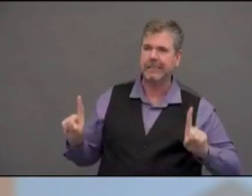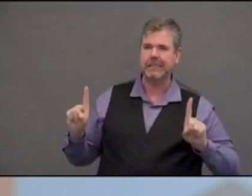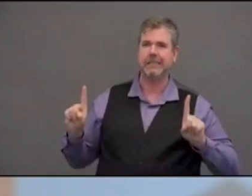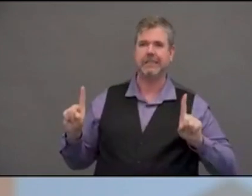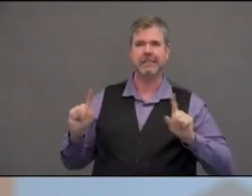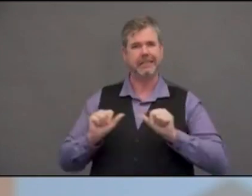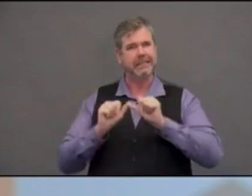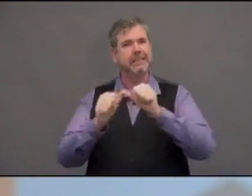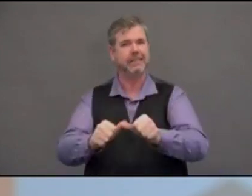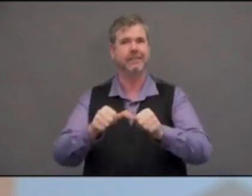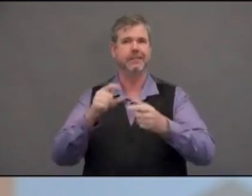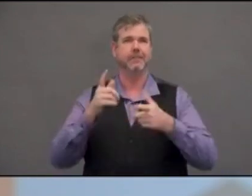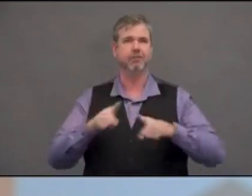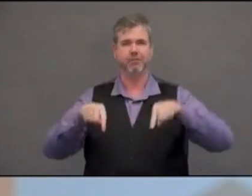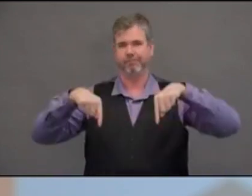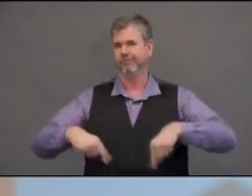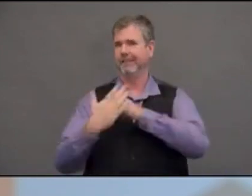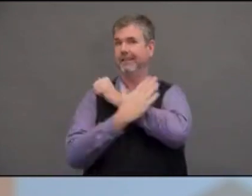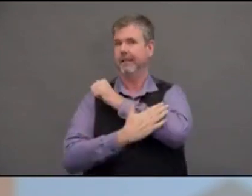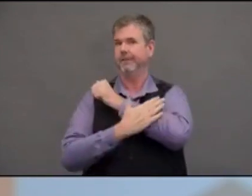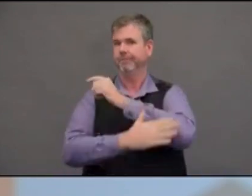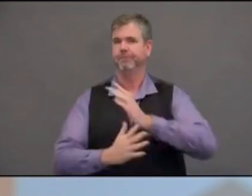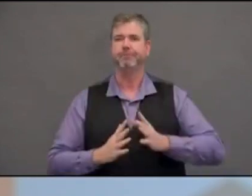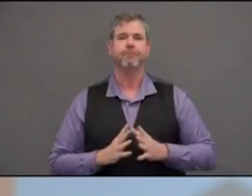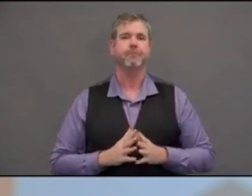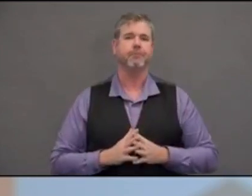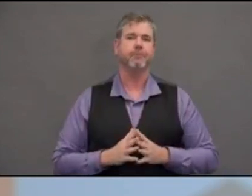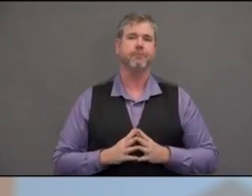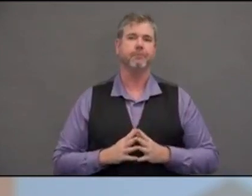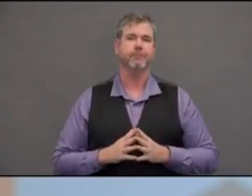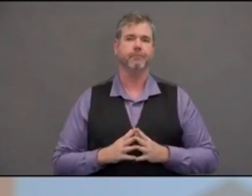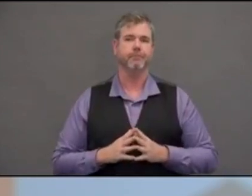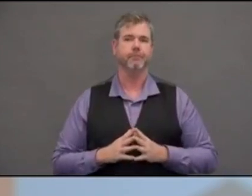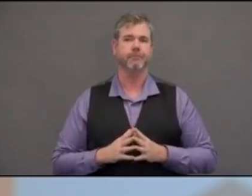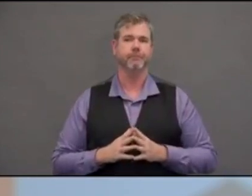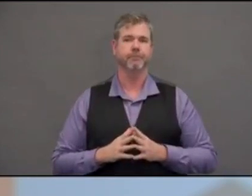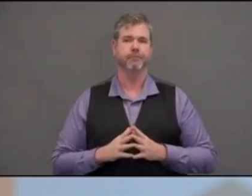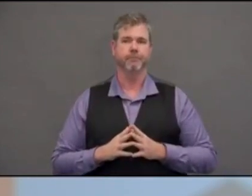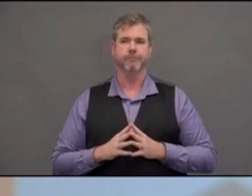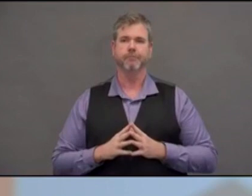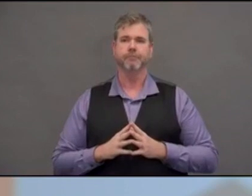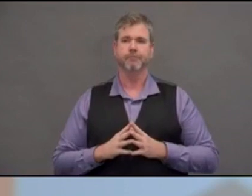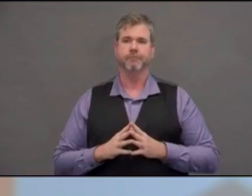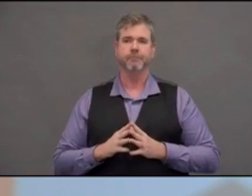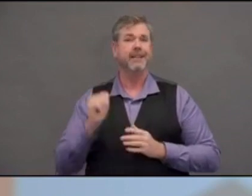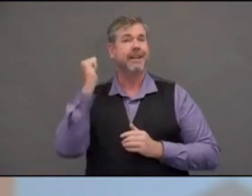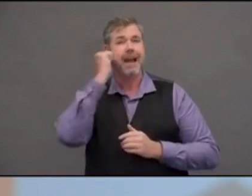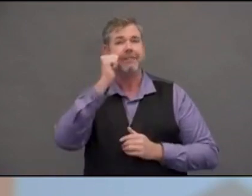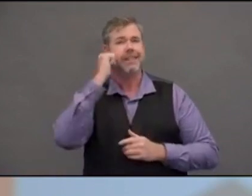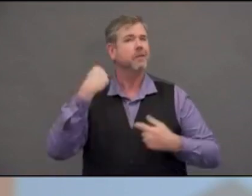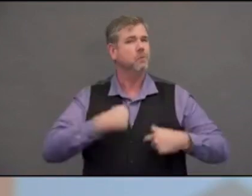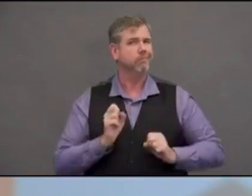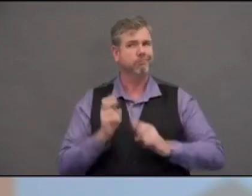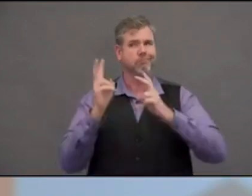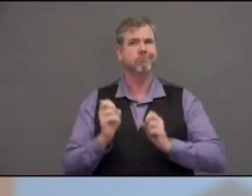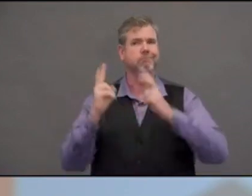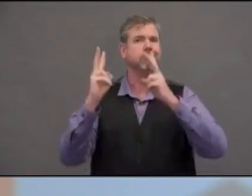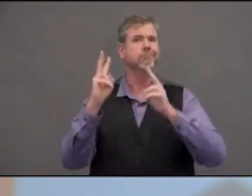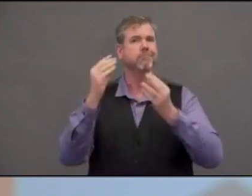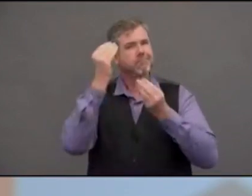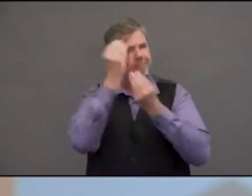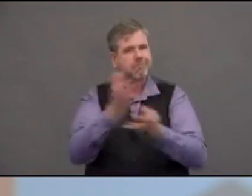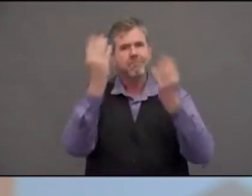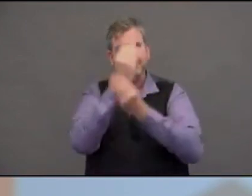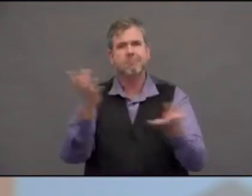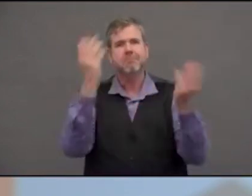you may have seen in our data that continues to be refreshed daily on our dashboards on our website, our case numbers continue to grow, but at a slow rate.